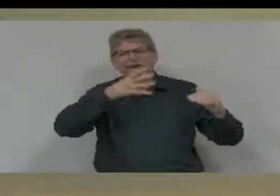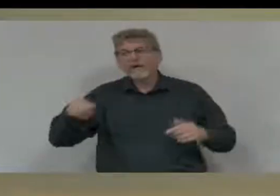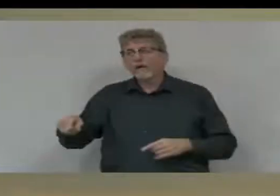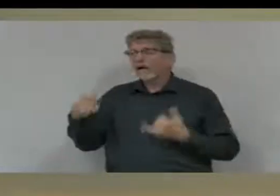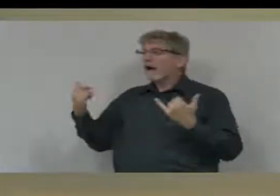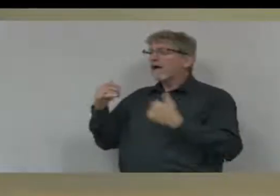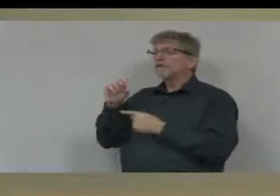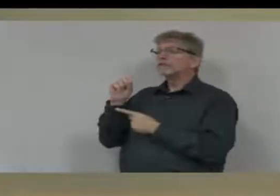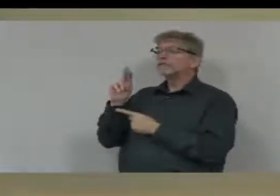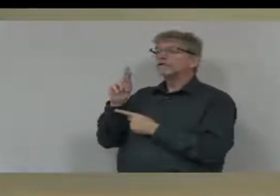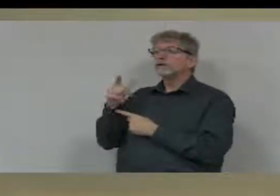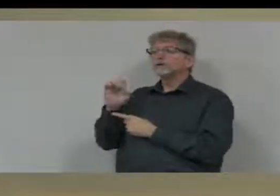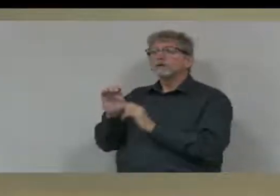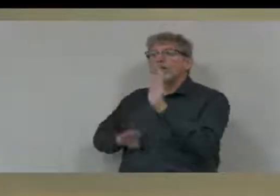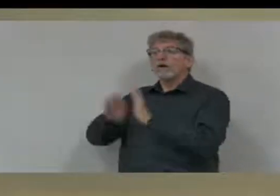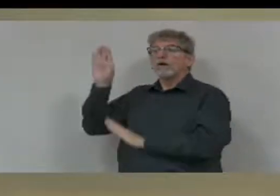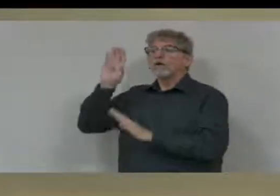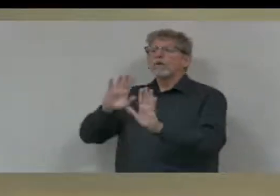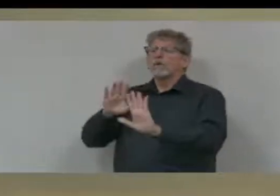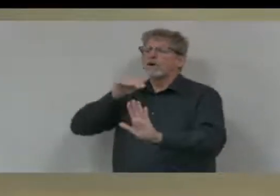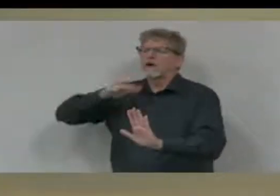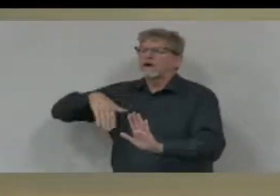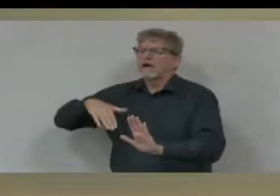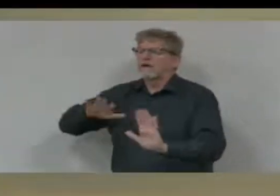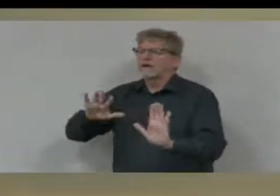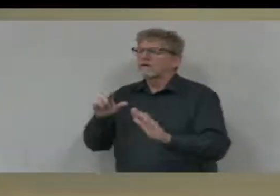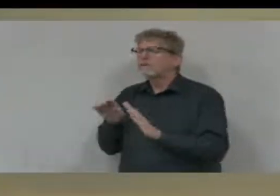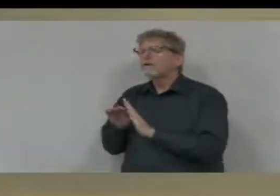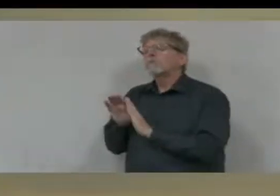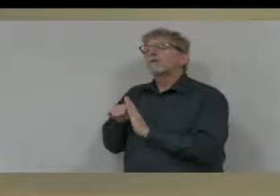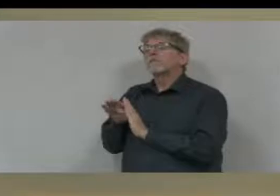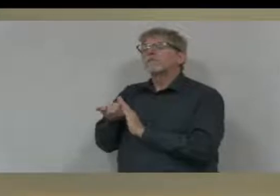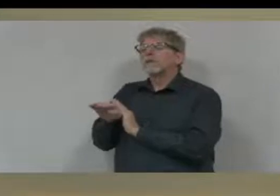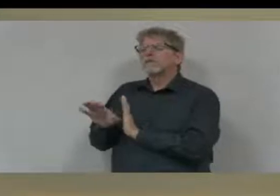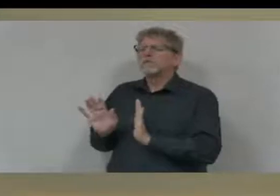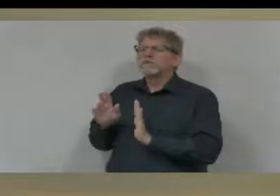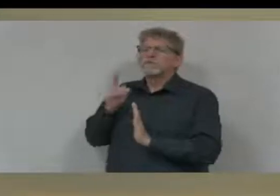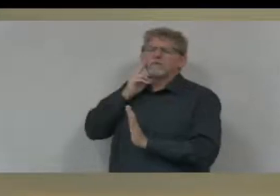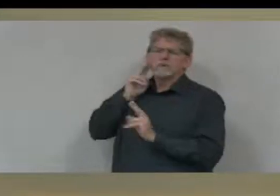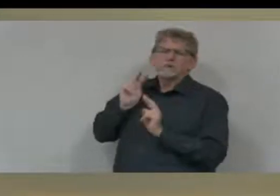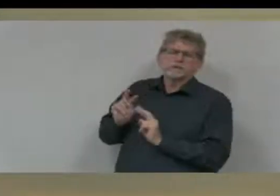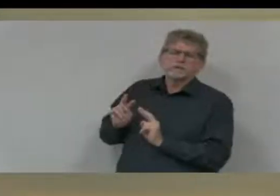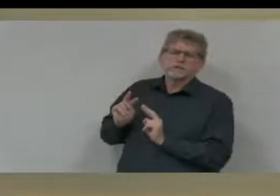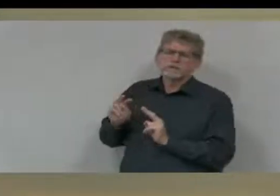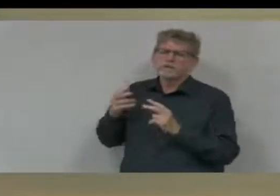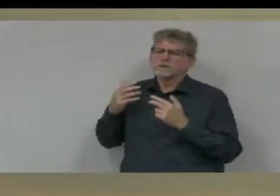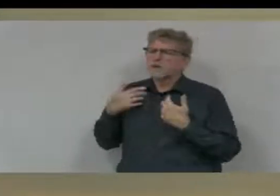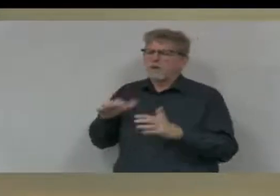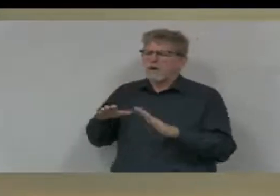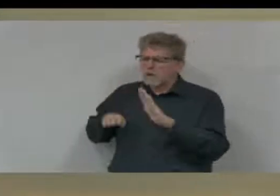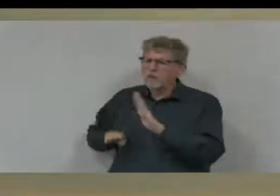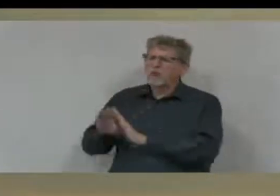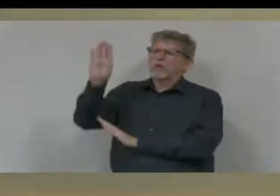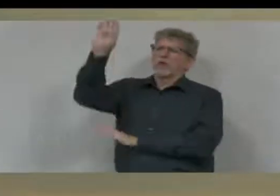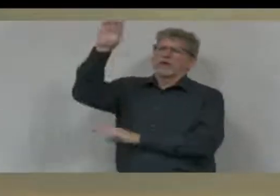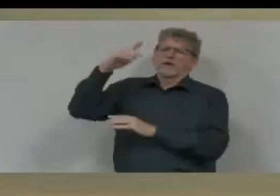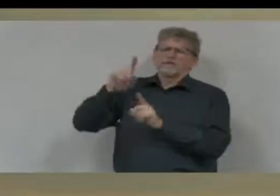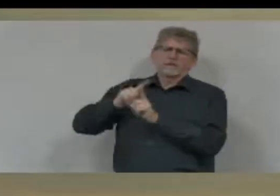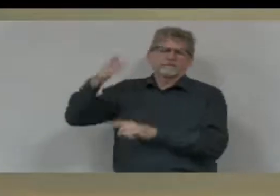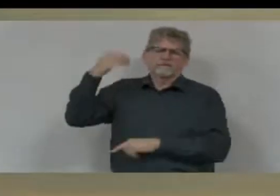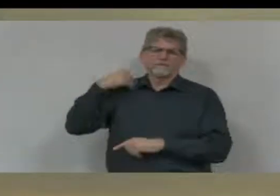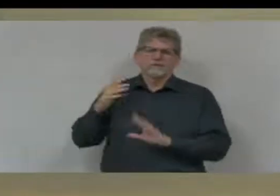that upward trend does not continue. We do not want another surge at all. We'd like to see that number go down, of